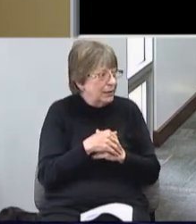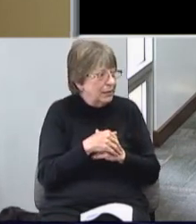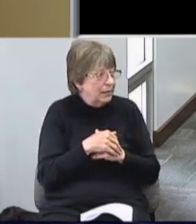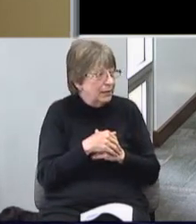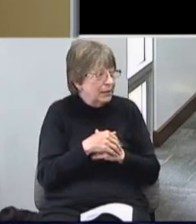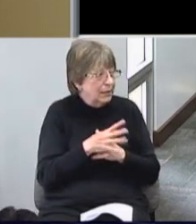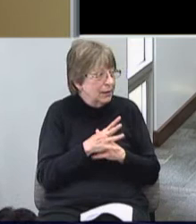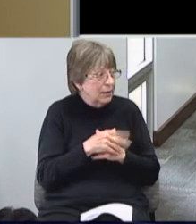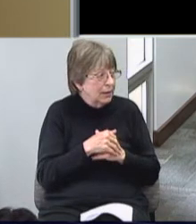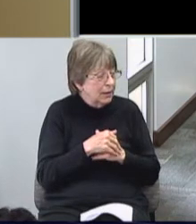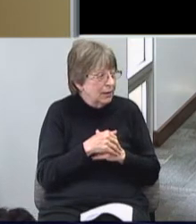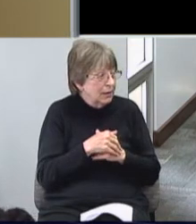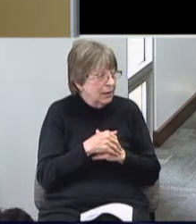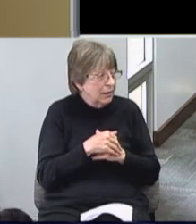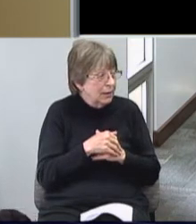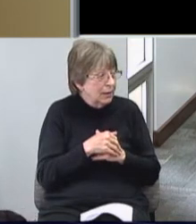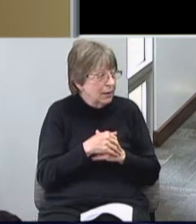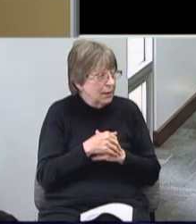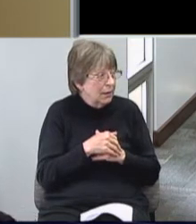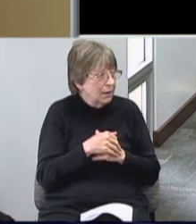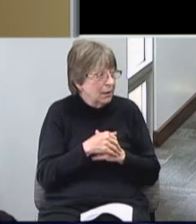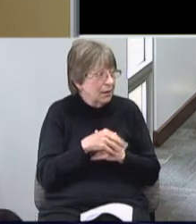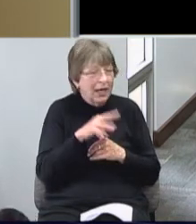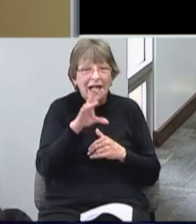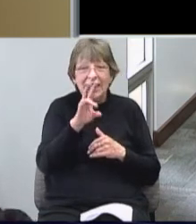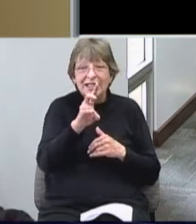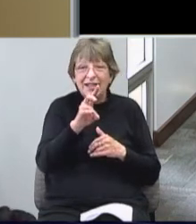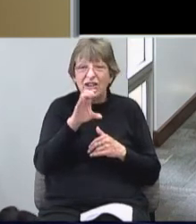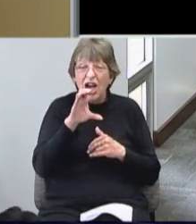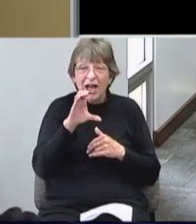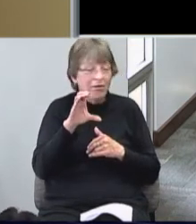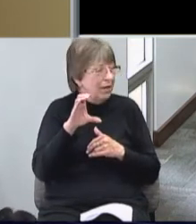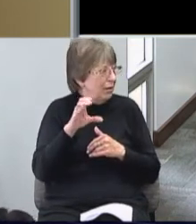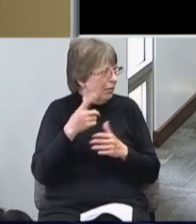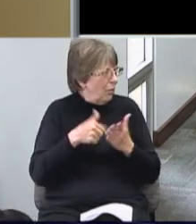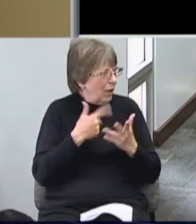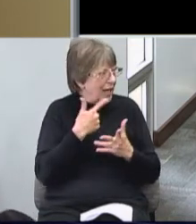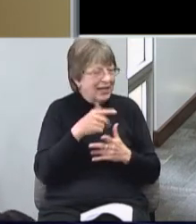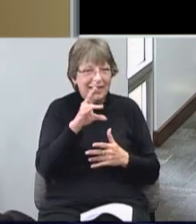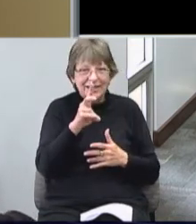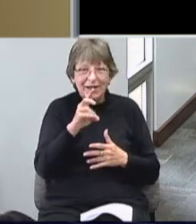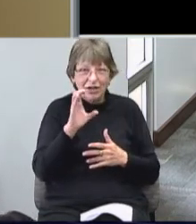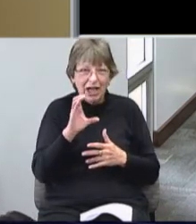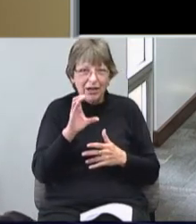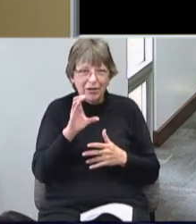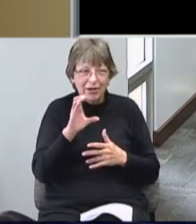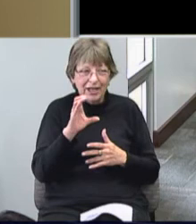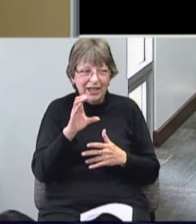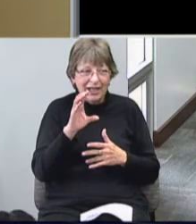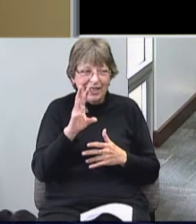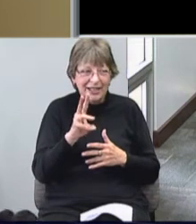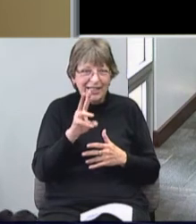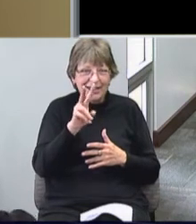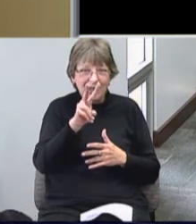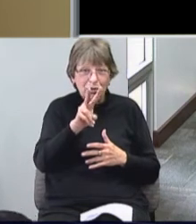I put it in here, about 700, what did I have in the report? $762.67. Thank